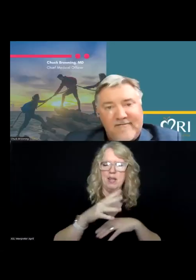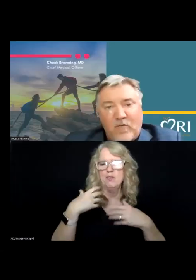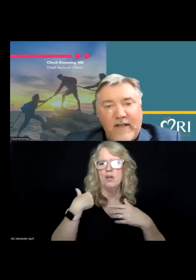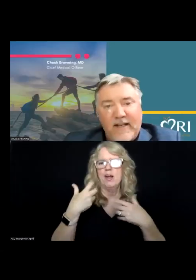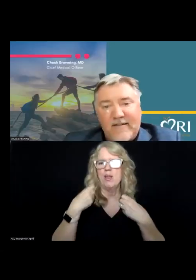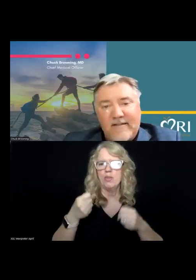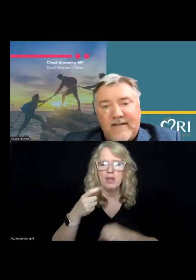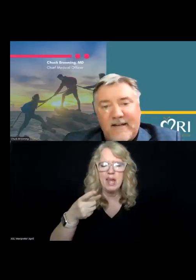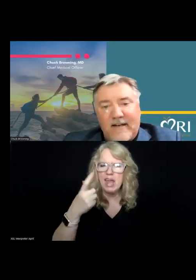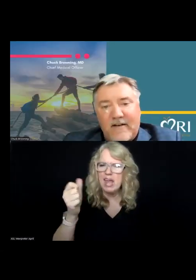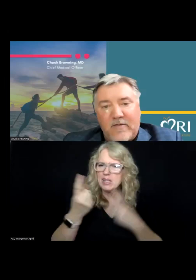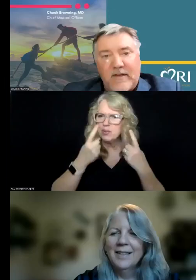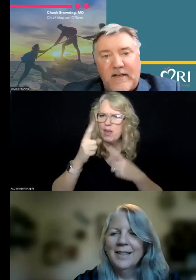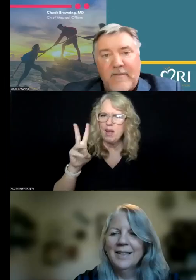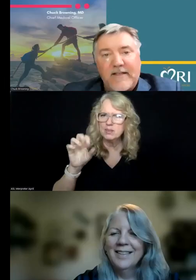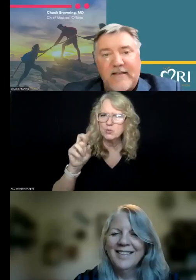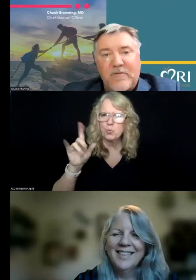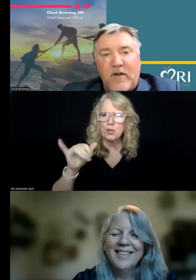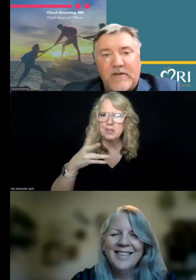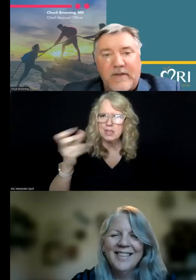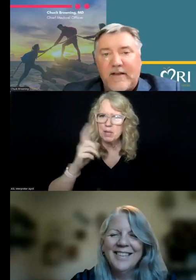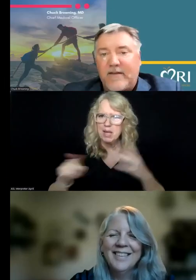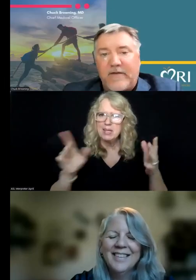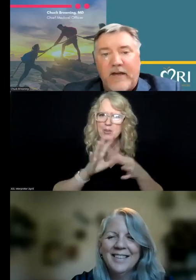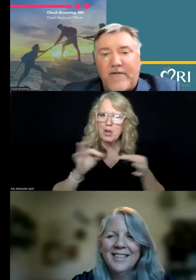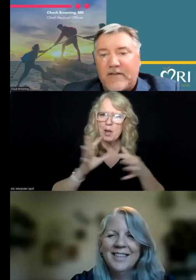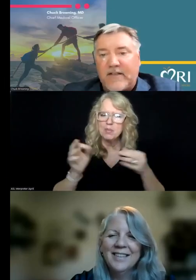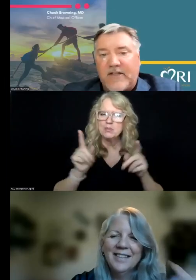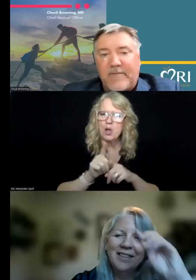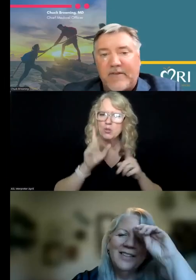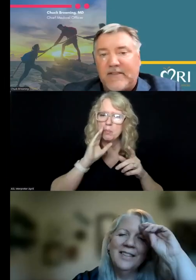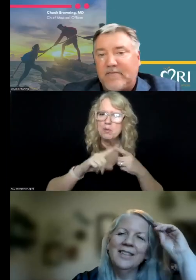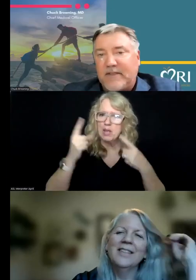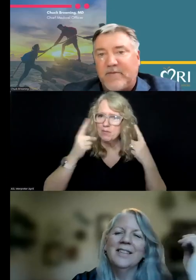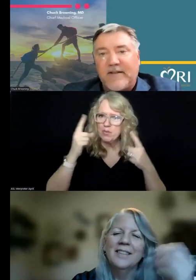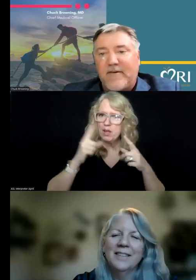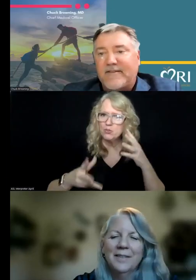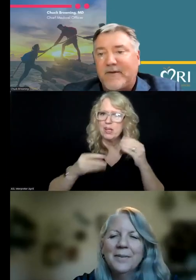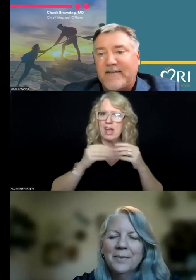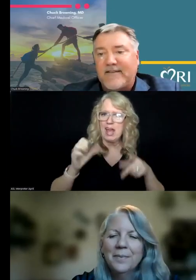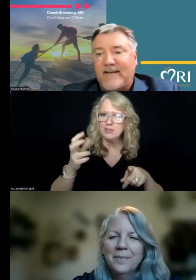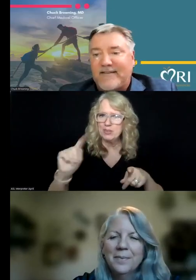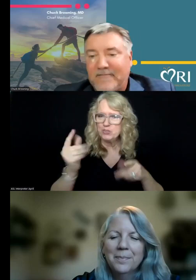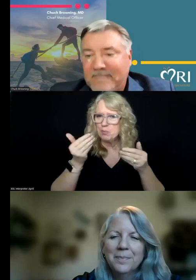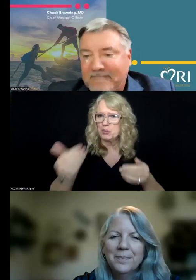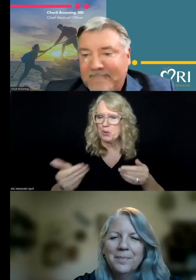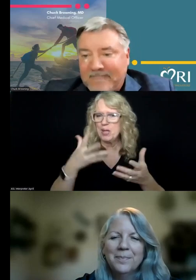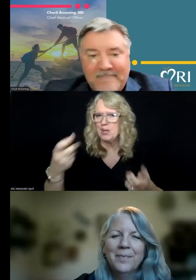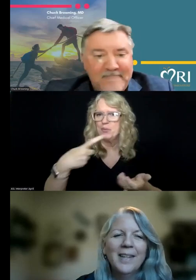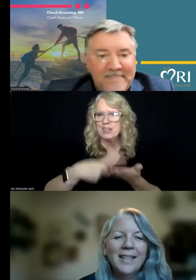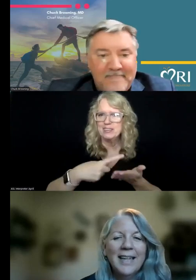thoughts, Wendy, on comments? And then we'll also be looking, if you have thoughts in the chat, please bring them on so we can discuss